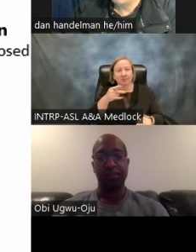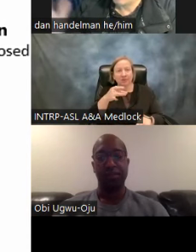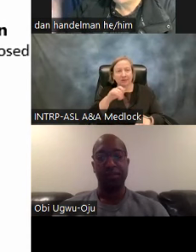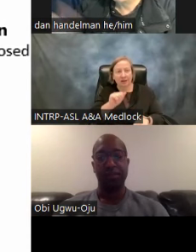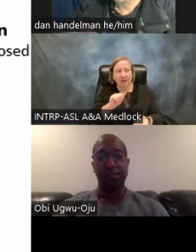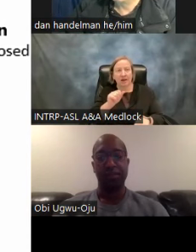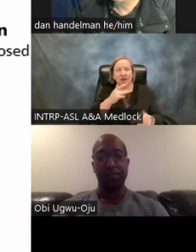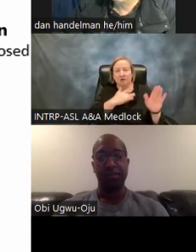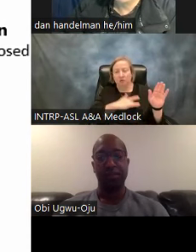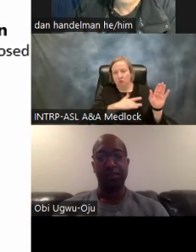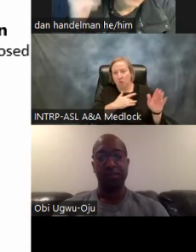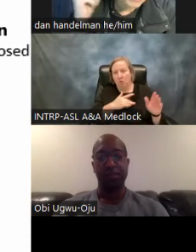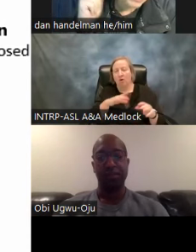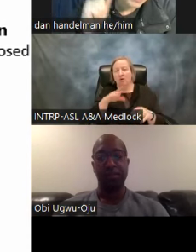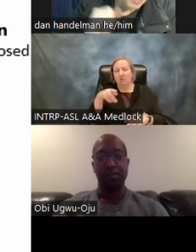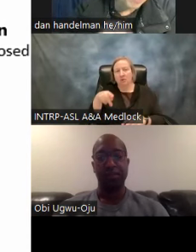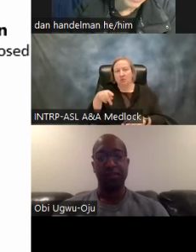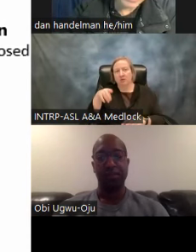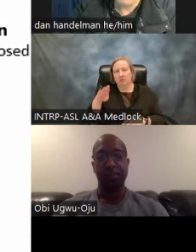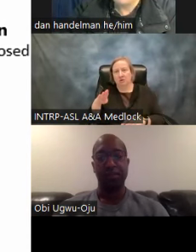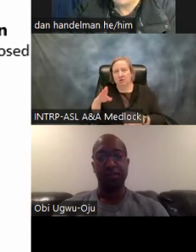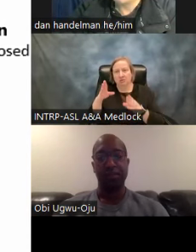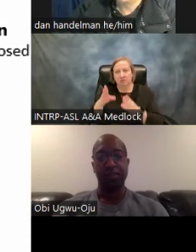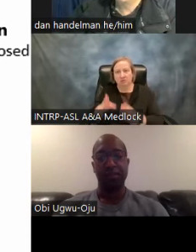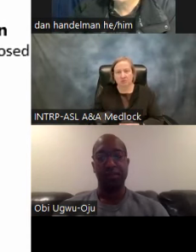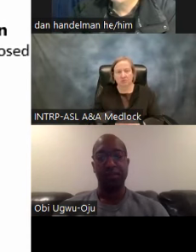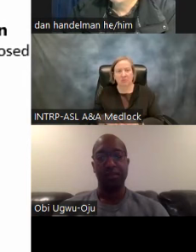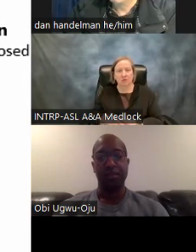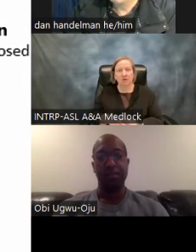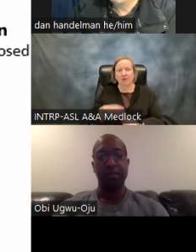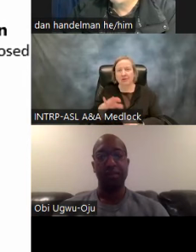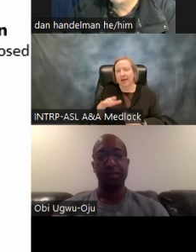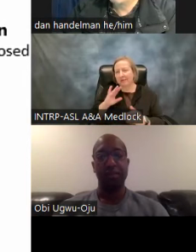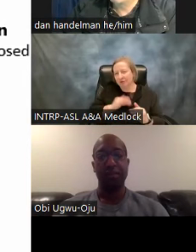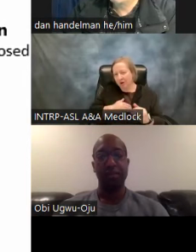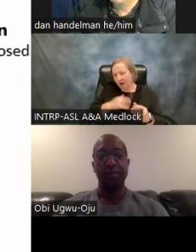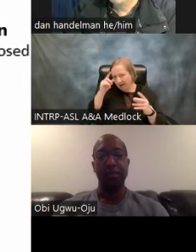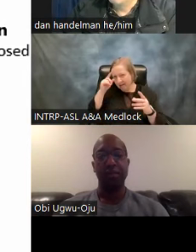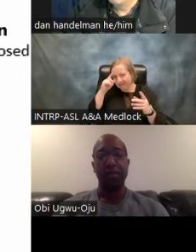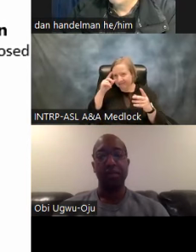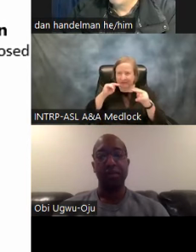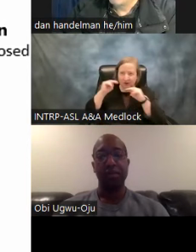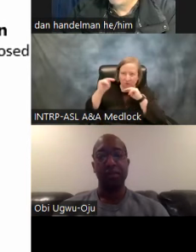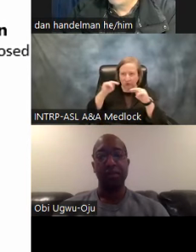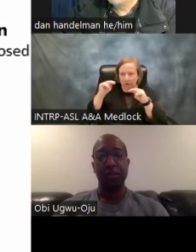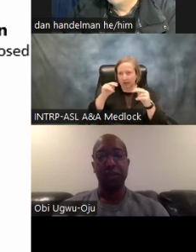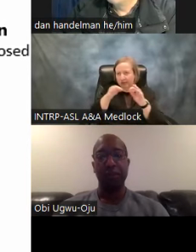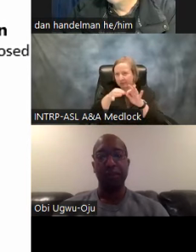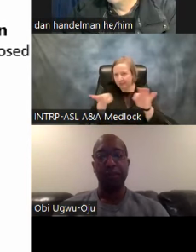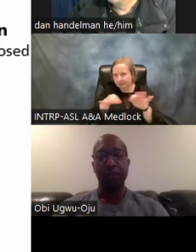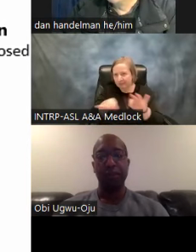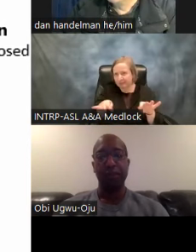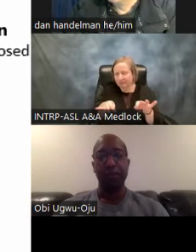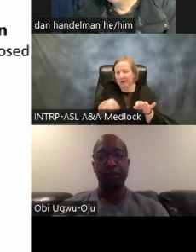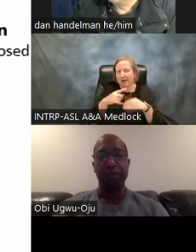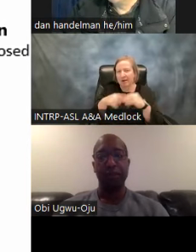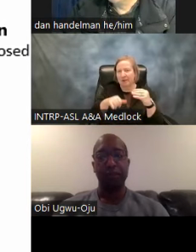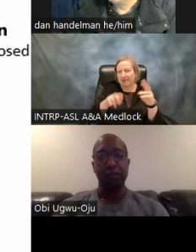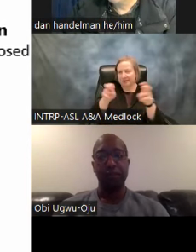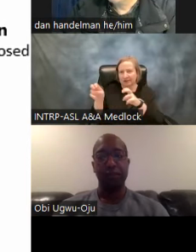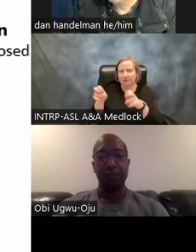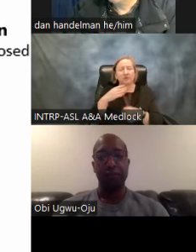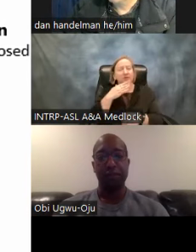Okay. This was some compromise language. Just as a reminder, this is some compromise language we came up with over this issue. Well, thank you, Co-Chair Dan.